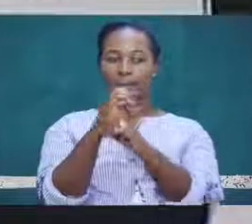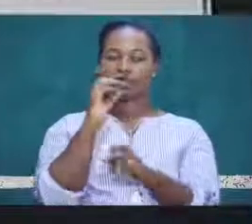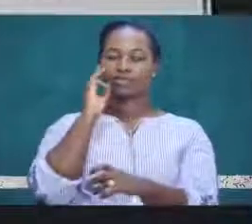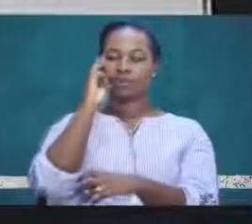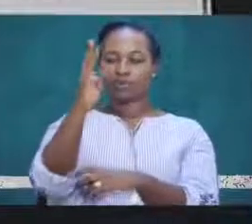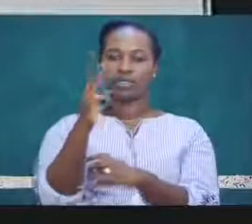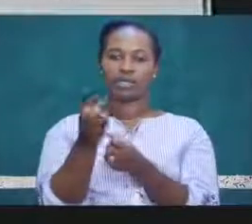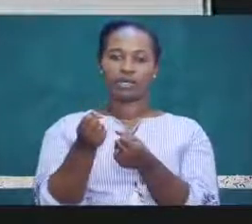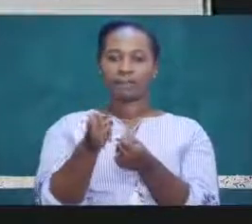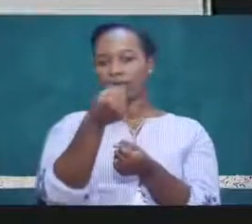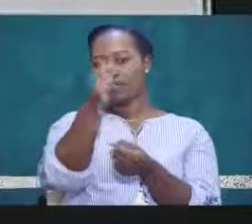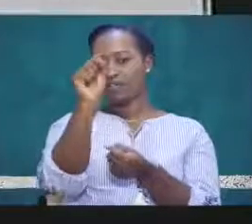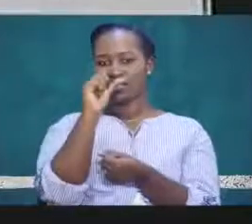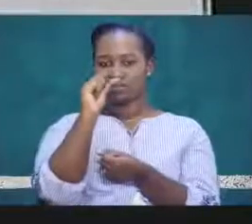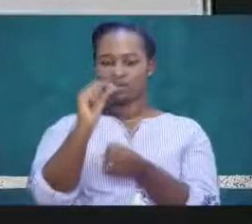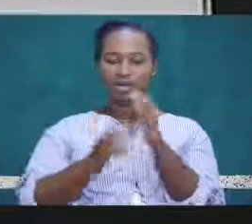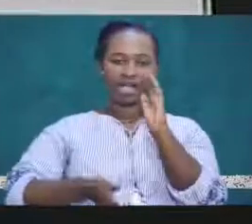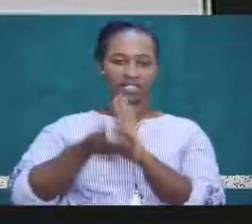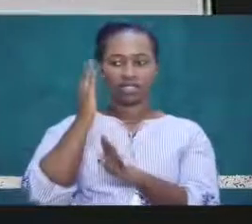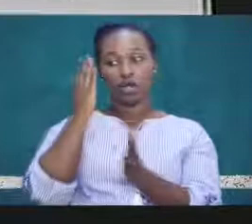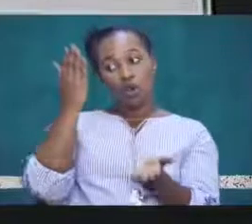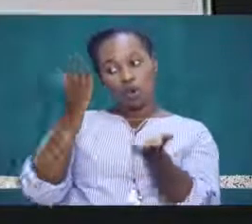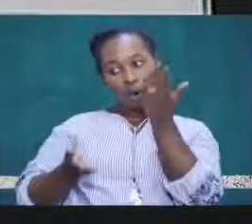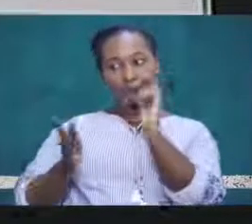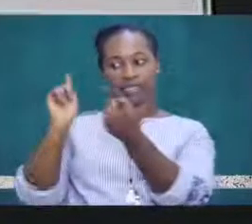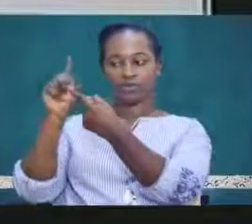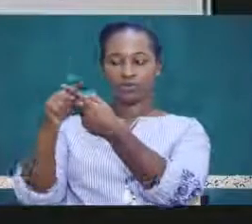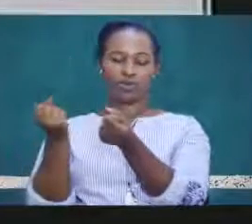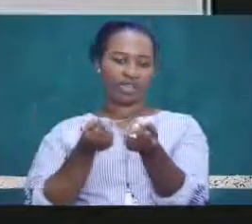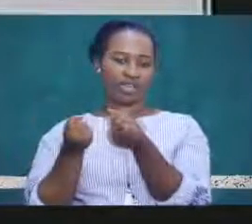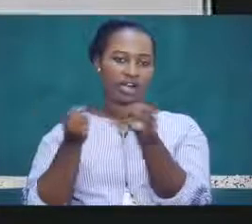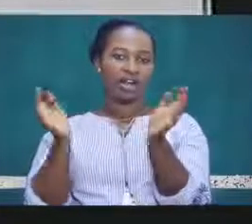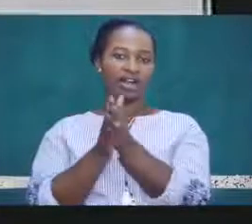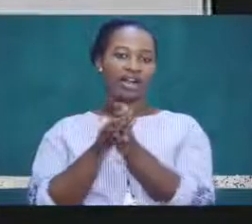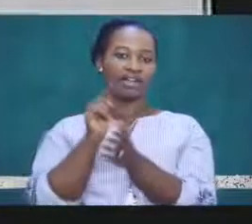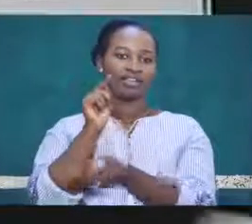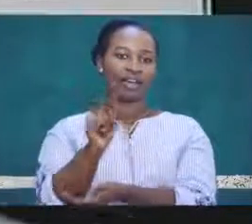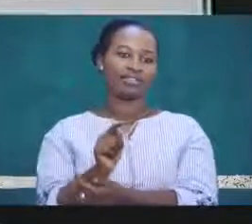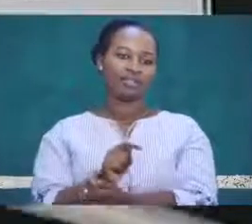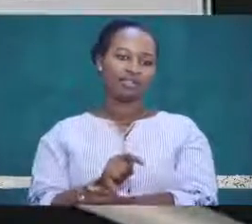move at a smaller acceleration compared to the car. And that